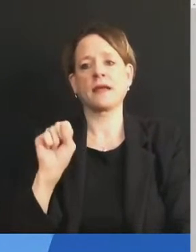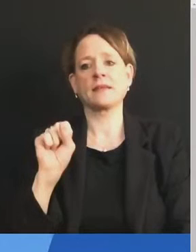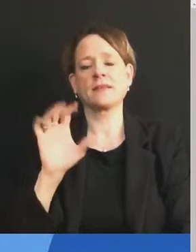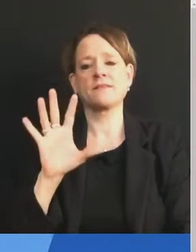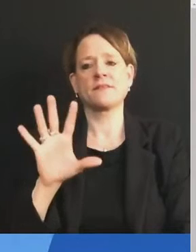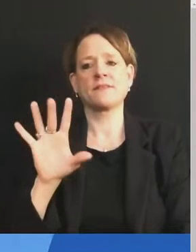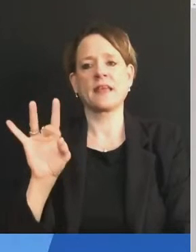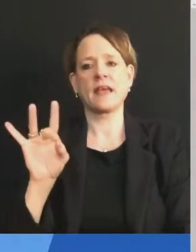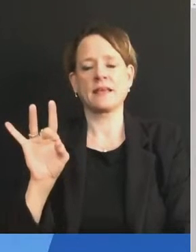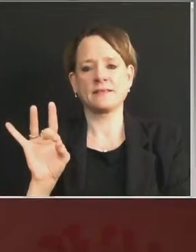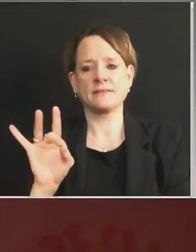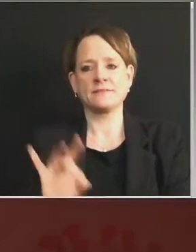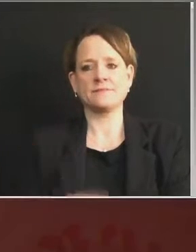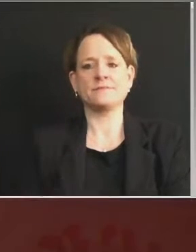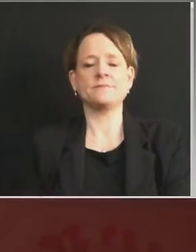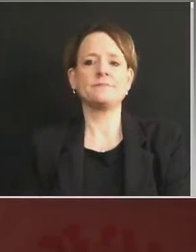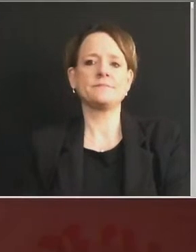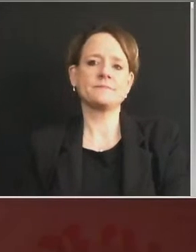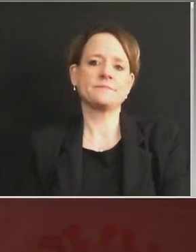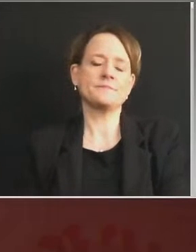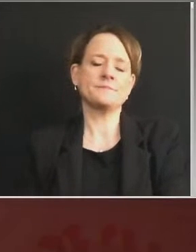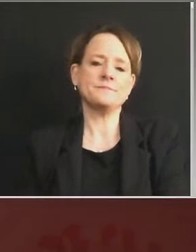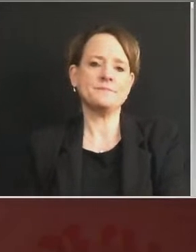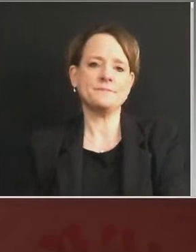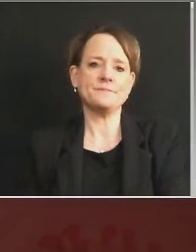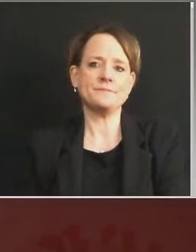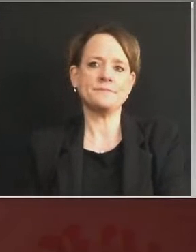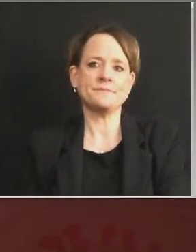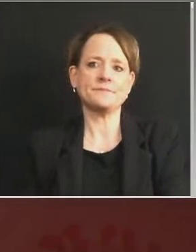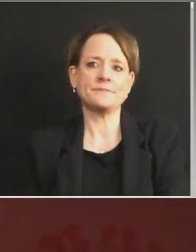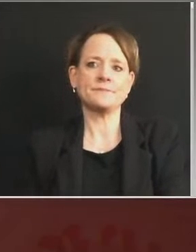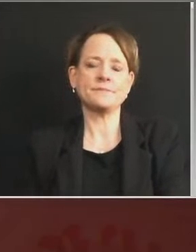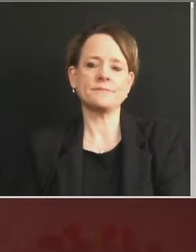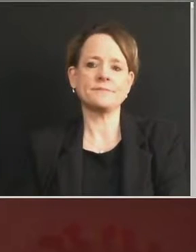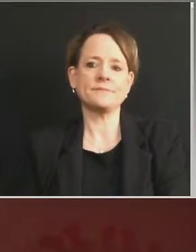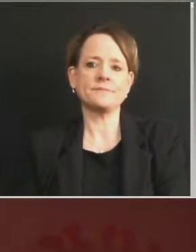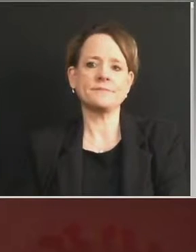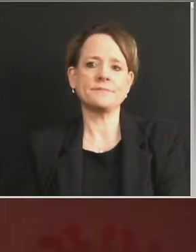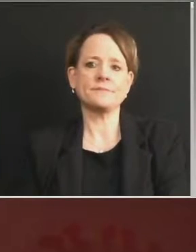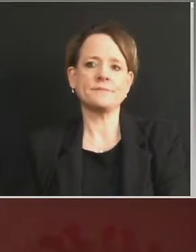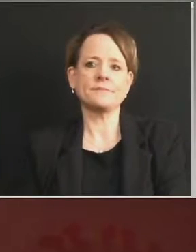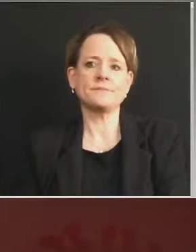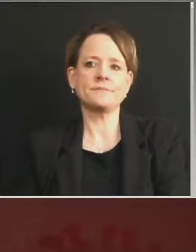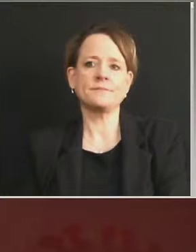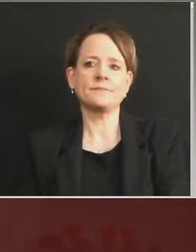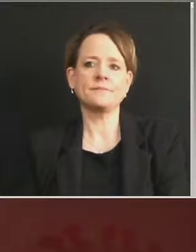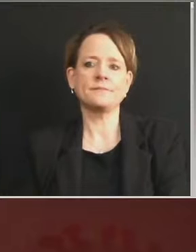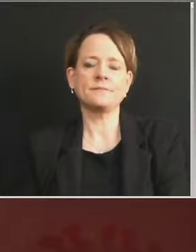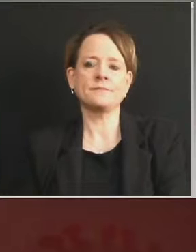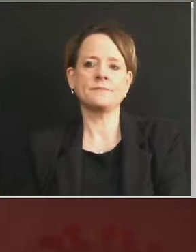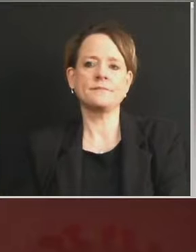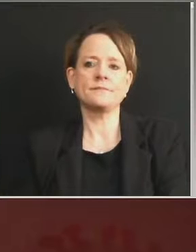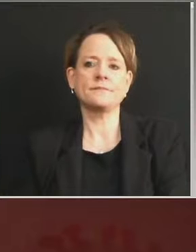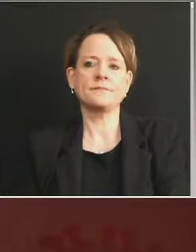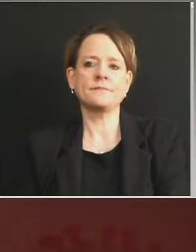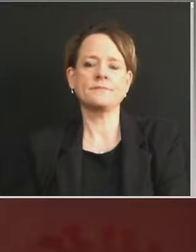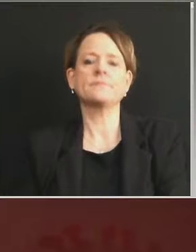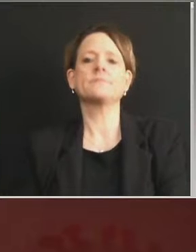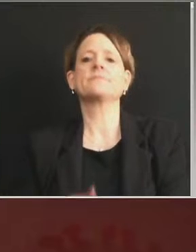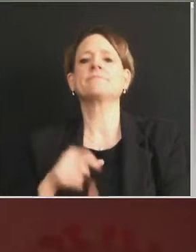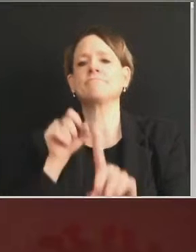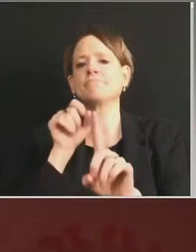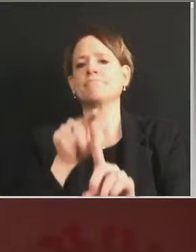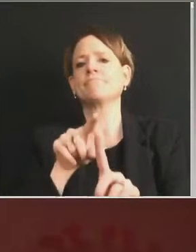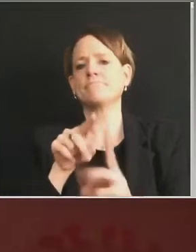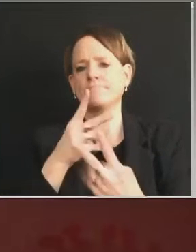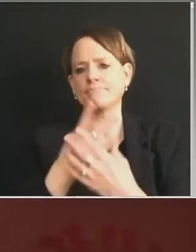This question is for the Secretary and Dr. Westergaard. It's kind of complex, so I'm trying to keep it simple.